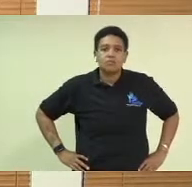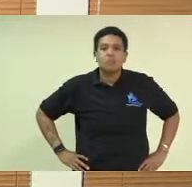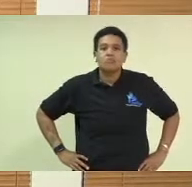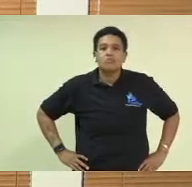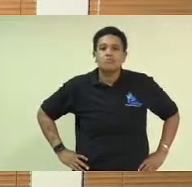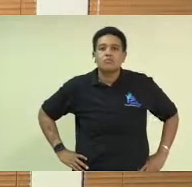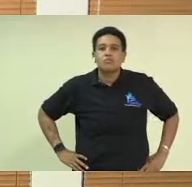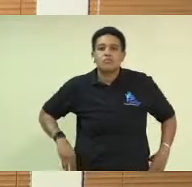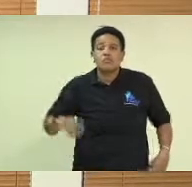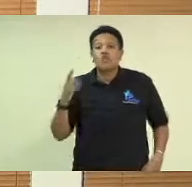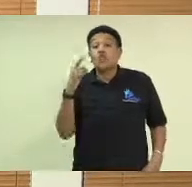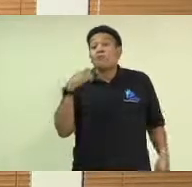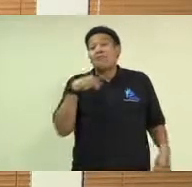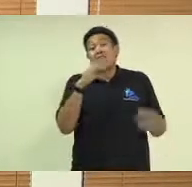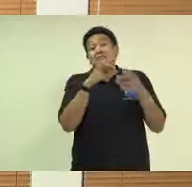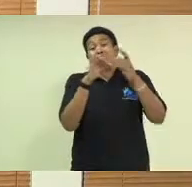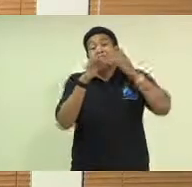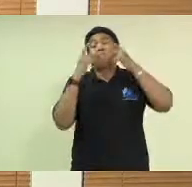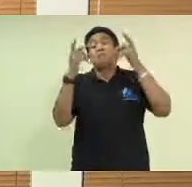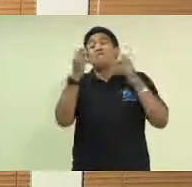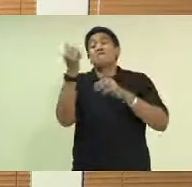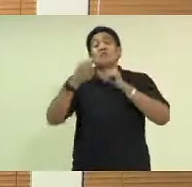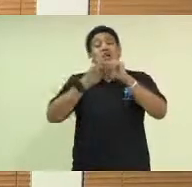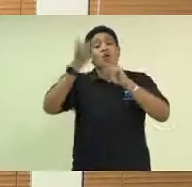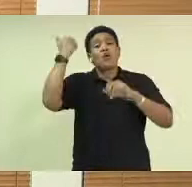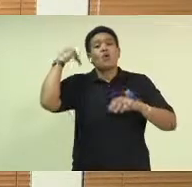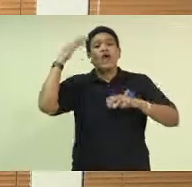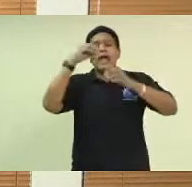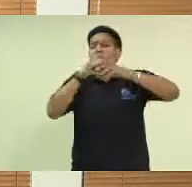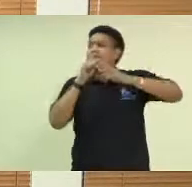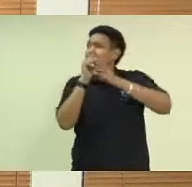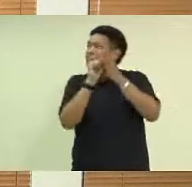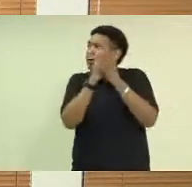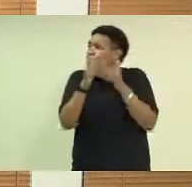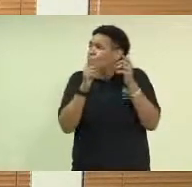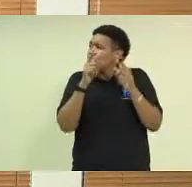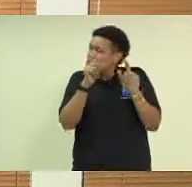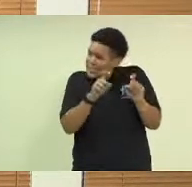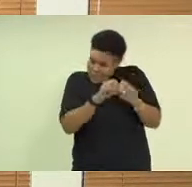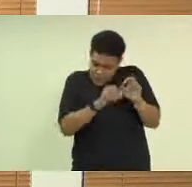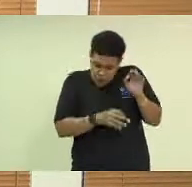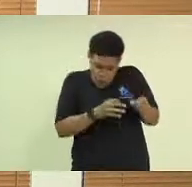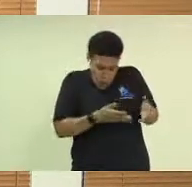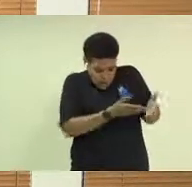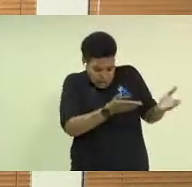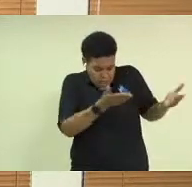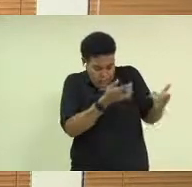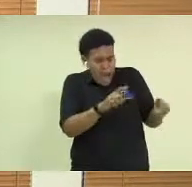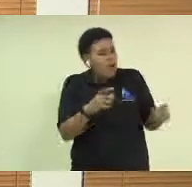legal process to test in the courts the